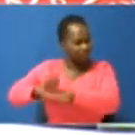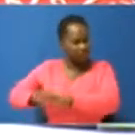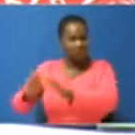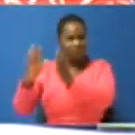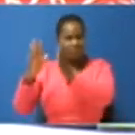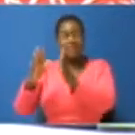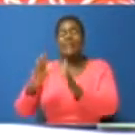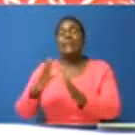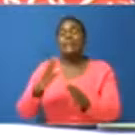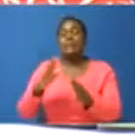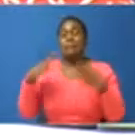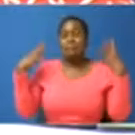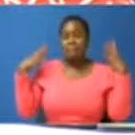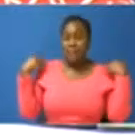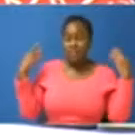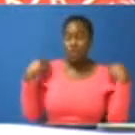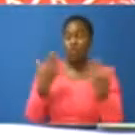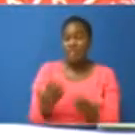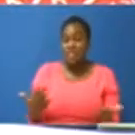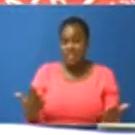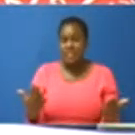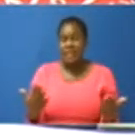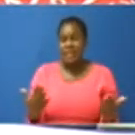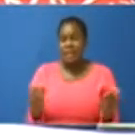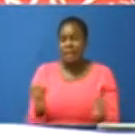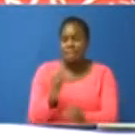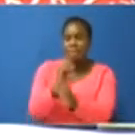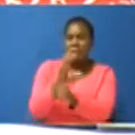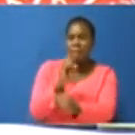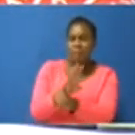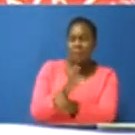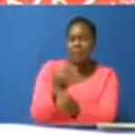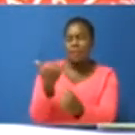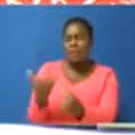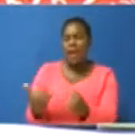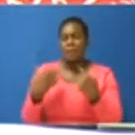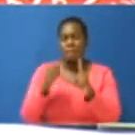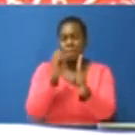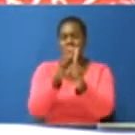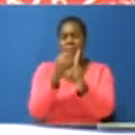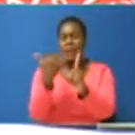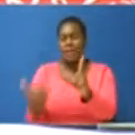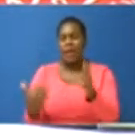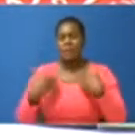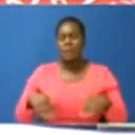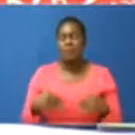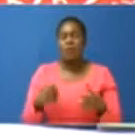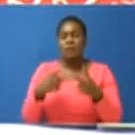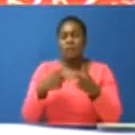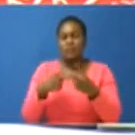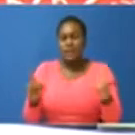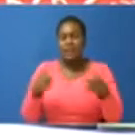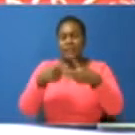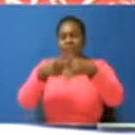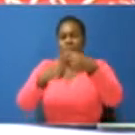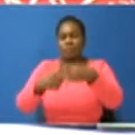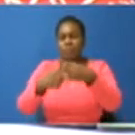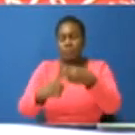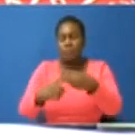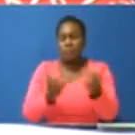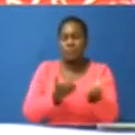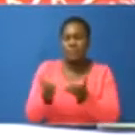think practical steps in terms of mentoring young people starting finding mechanisms for young